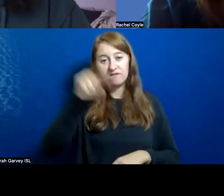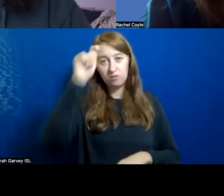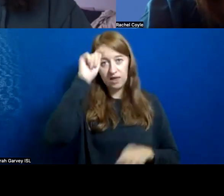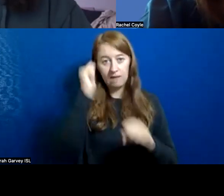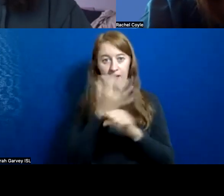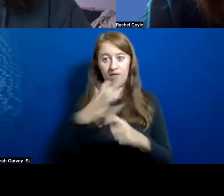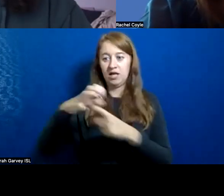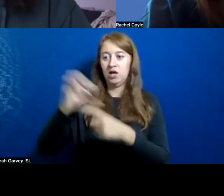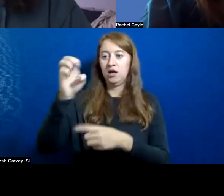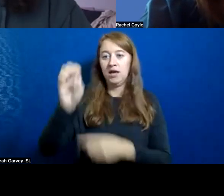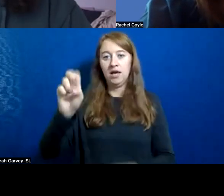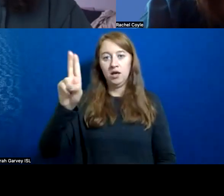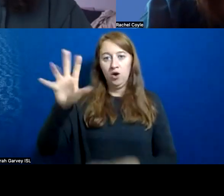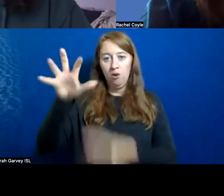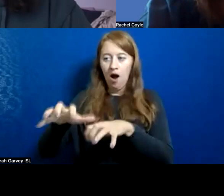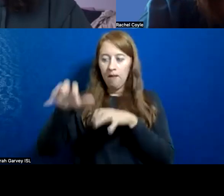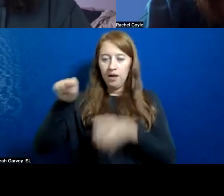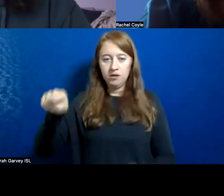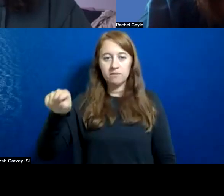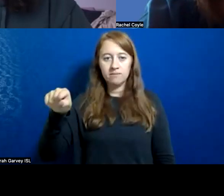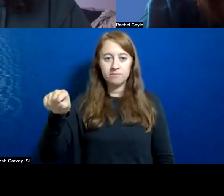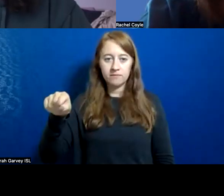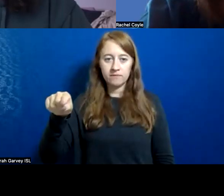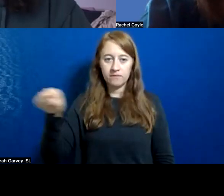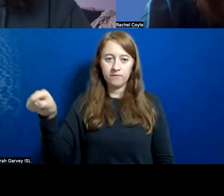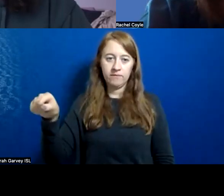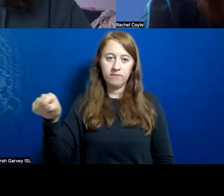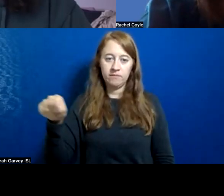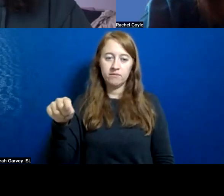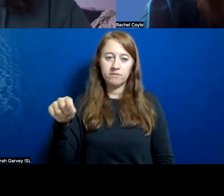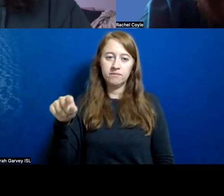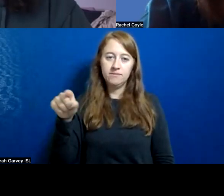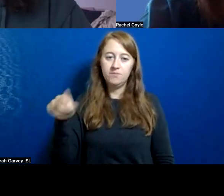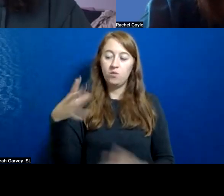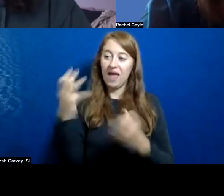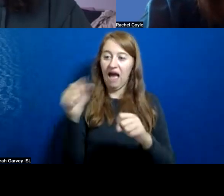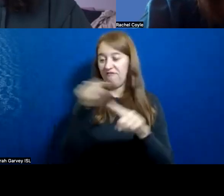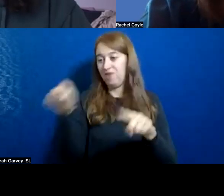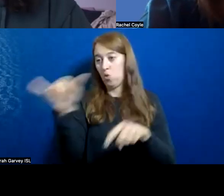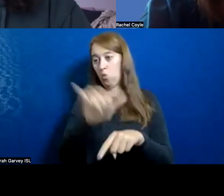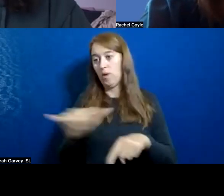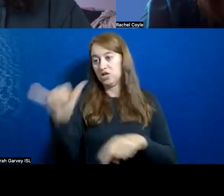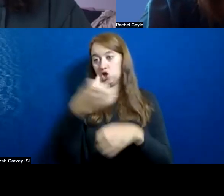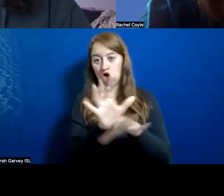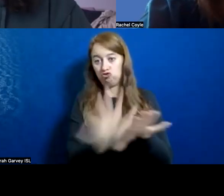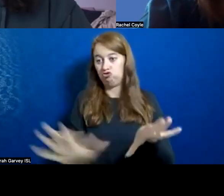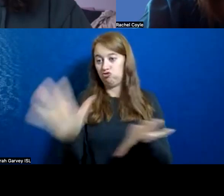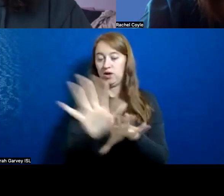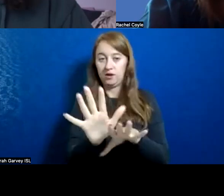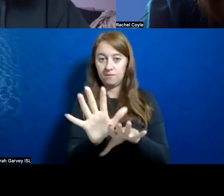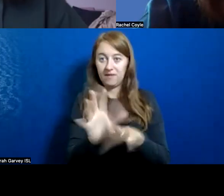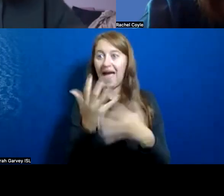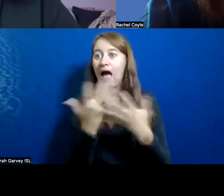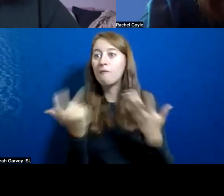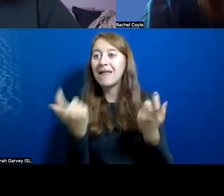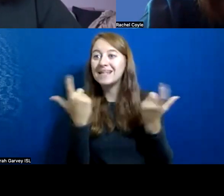European Parliament, you have proportion to be respected in terms of which country gets how many seats